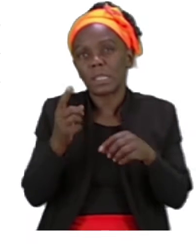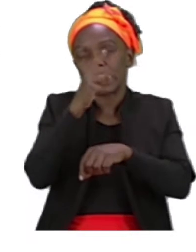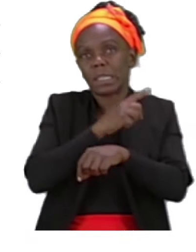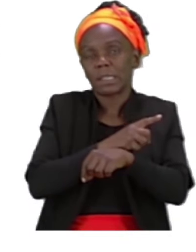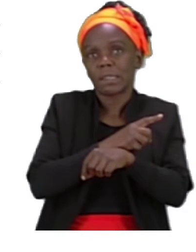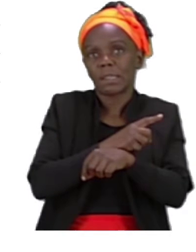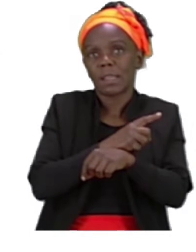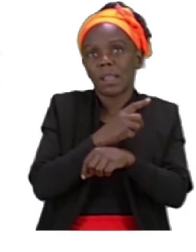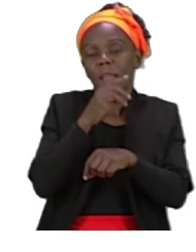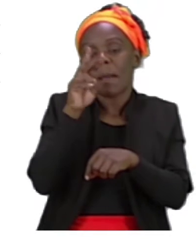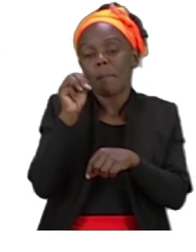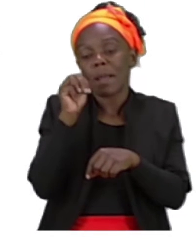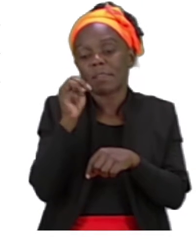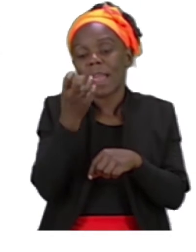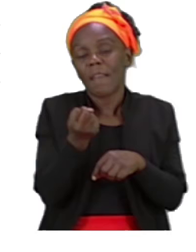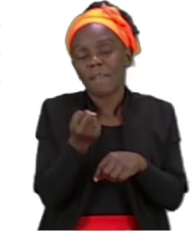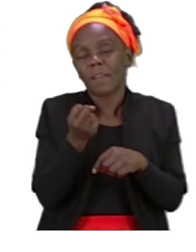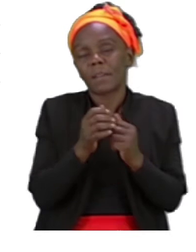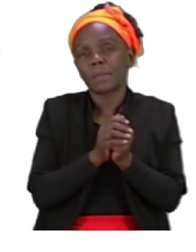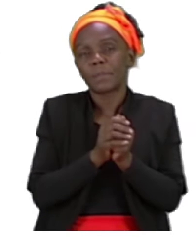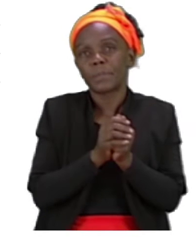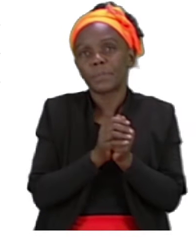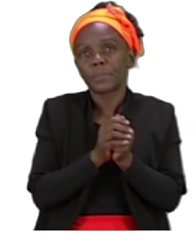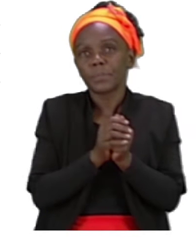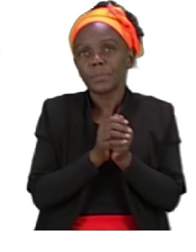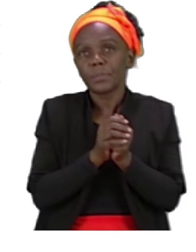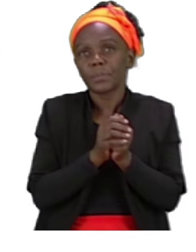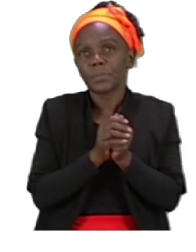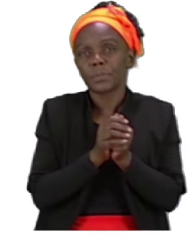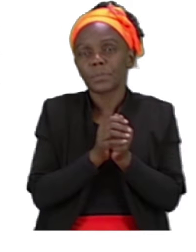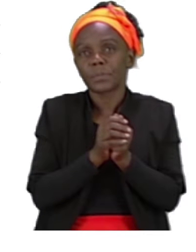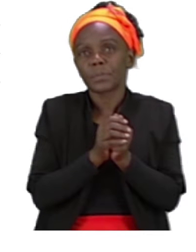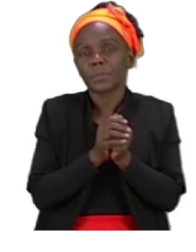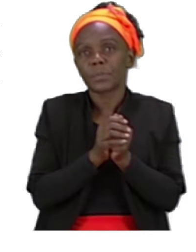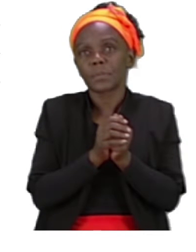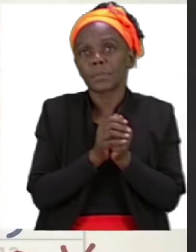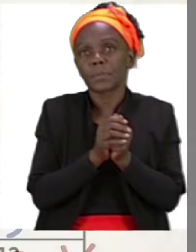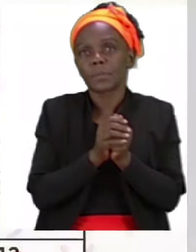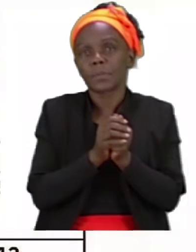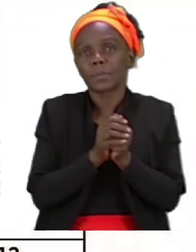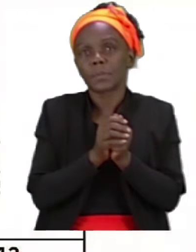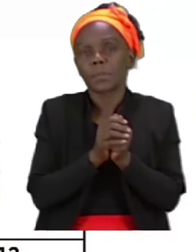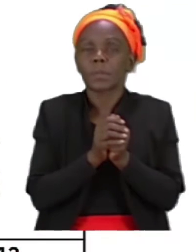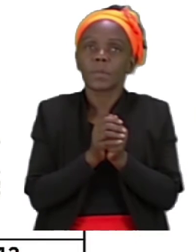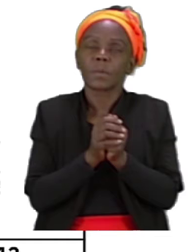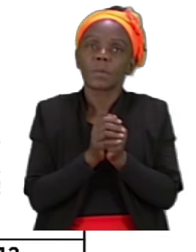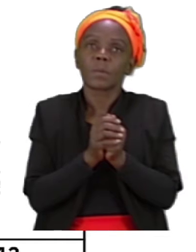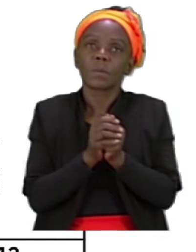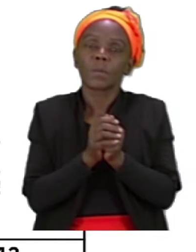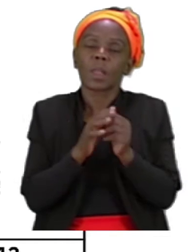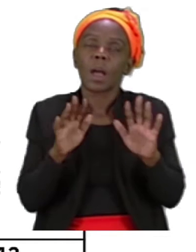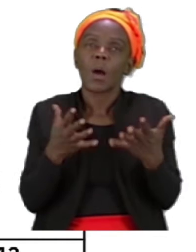are in March? So now let us take a look at our calendar. Our calendar is going to tell us how